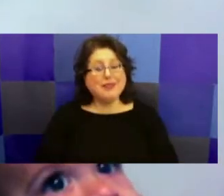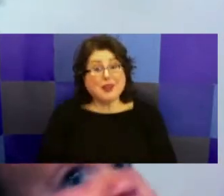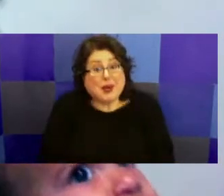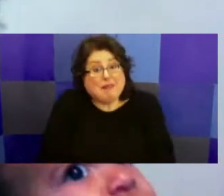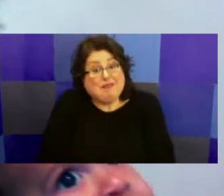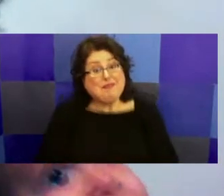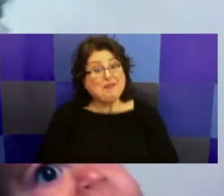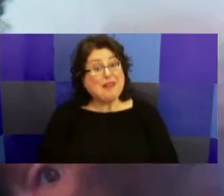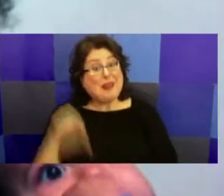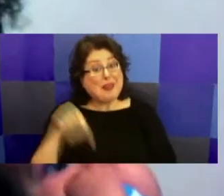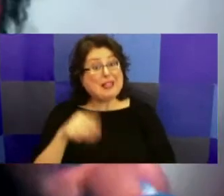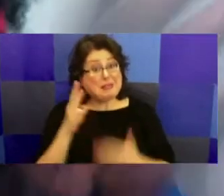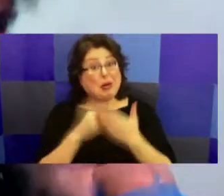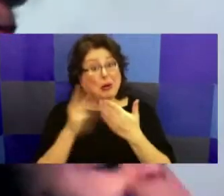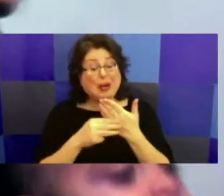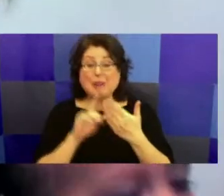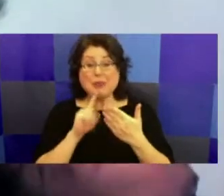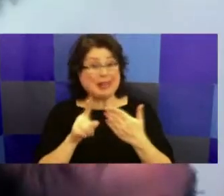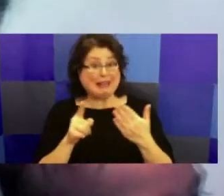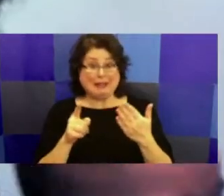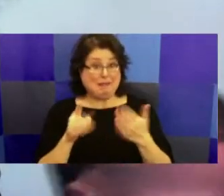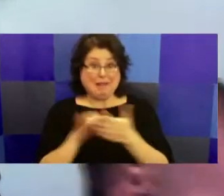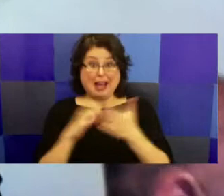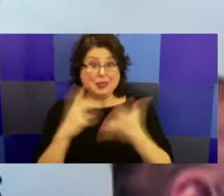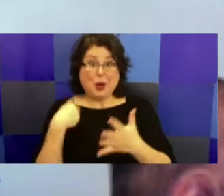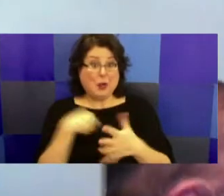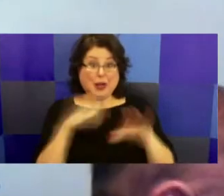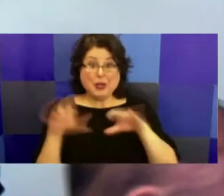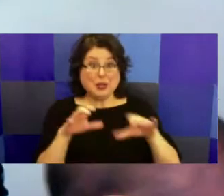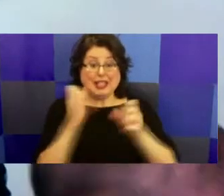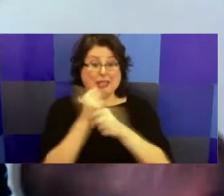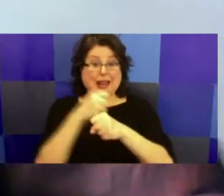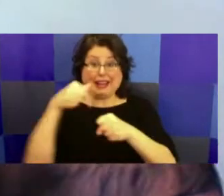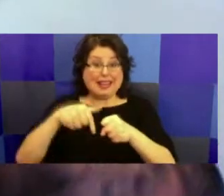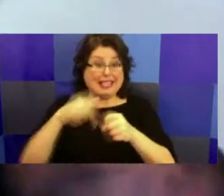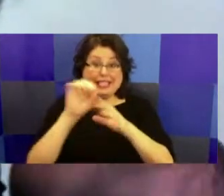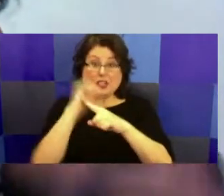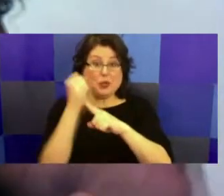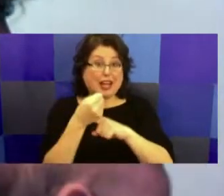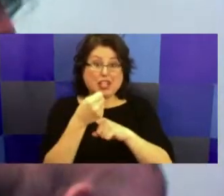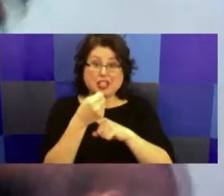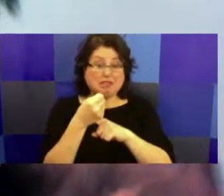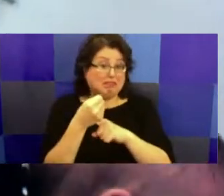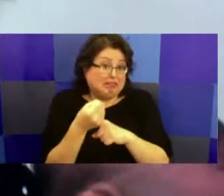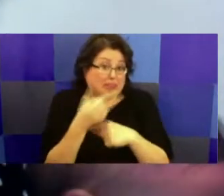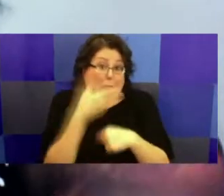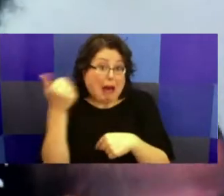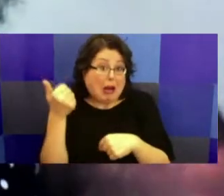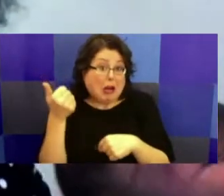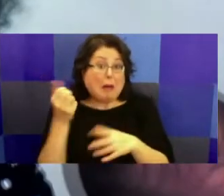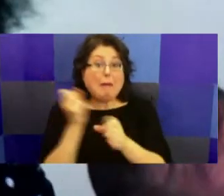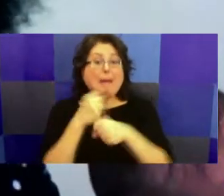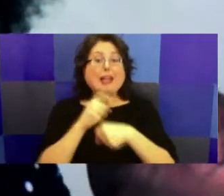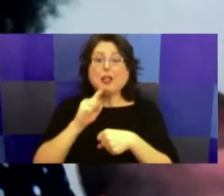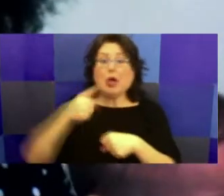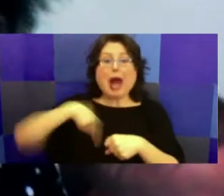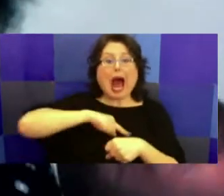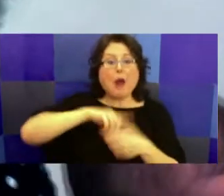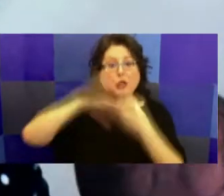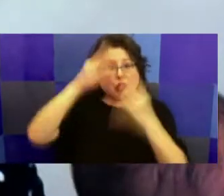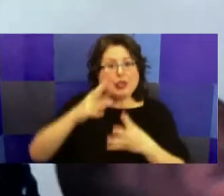program, all that we are doing to make the best of the situation while making sure that our students are staying